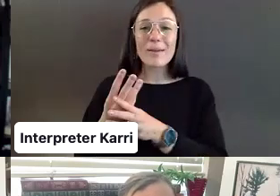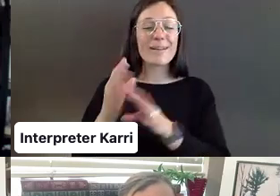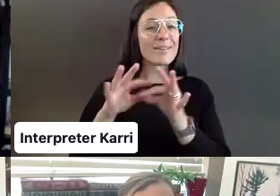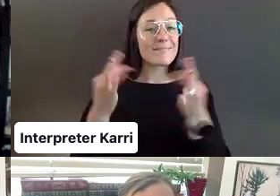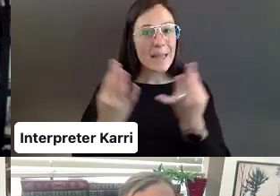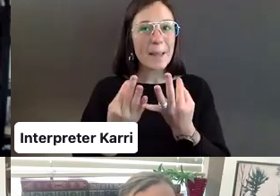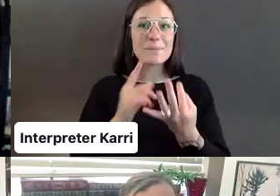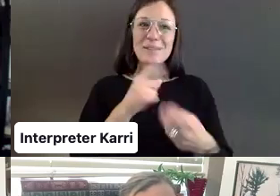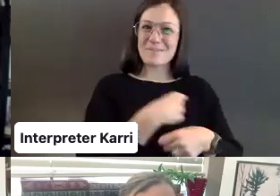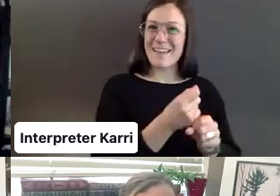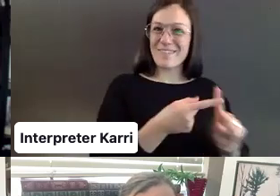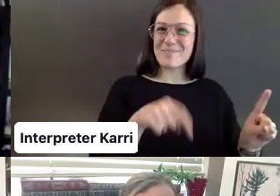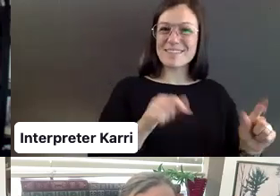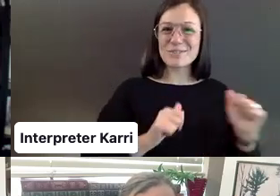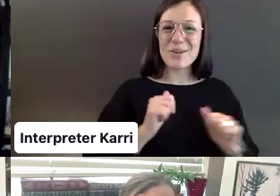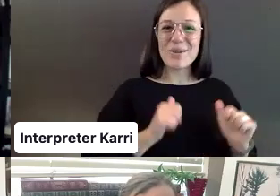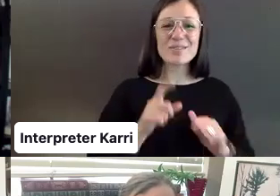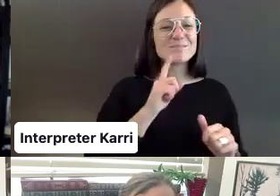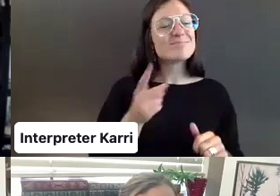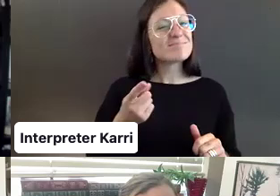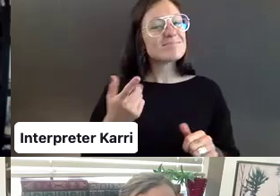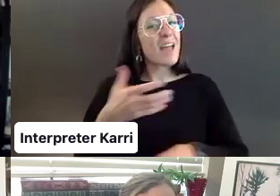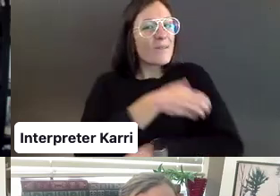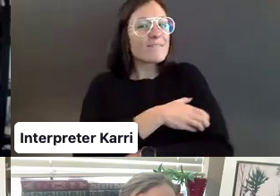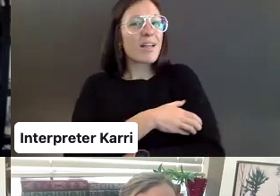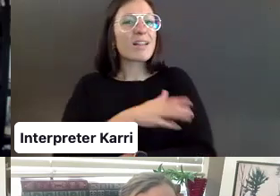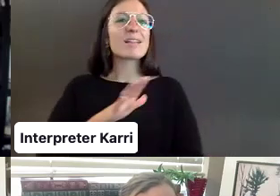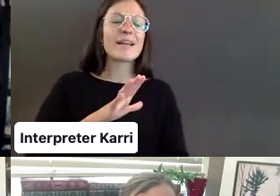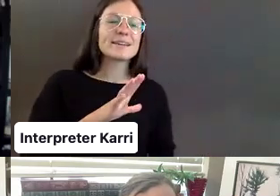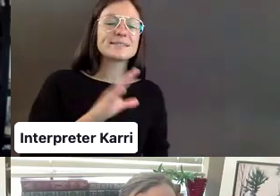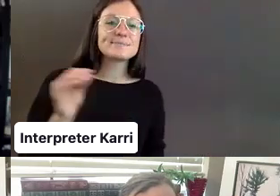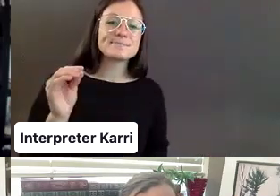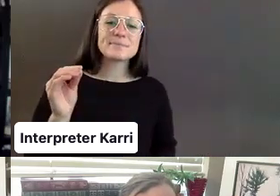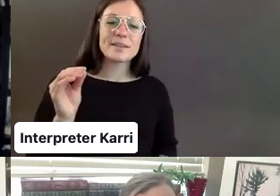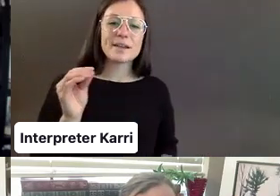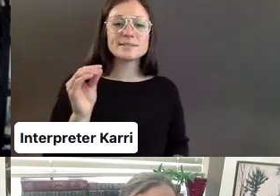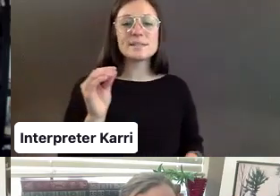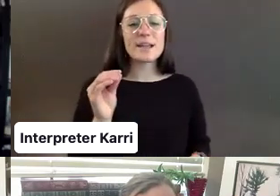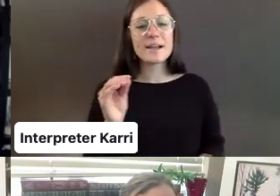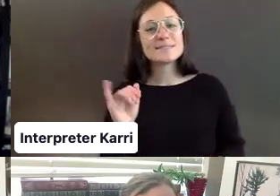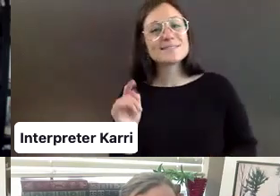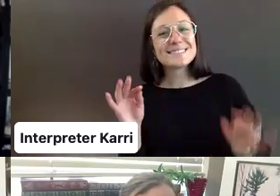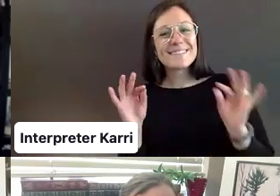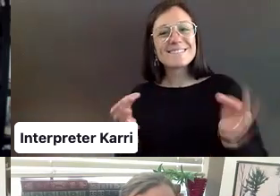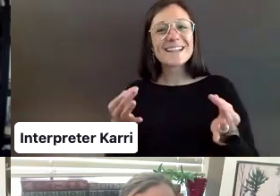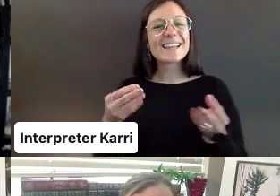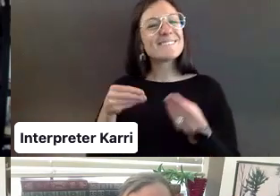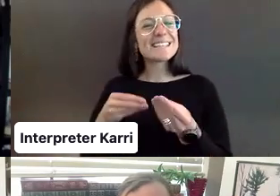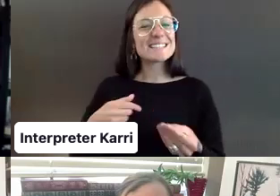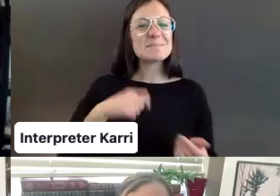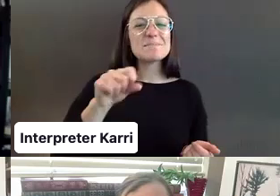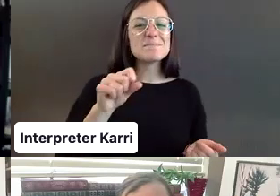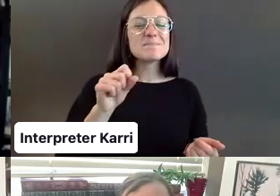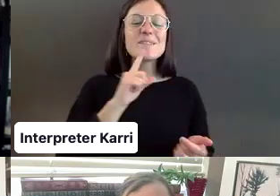created from this show. It's really, really powerful. And it definitely feeds me. I know it's gotten